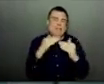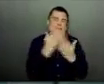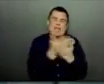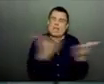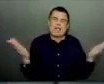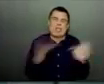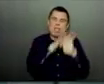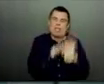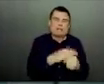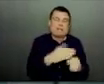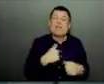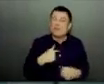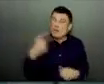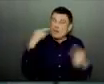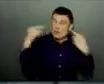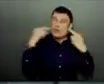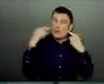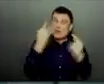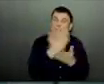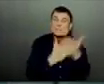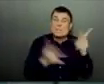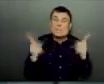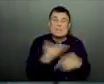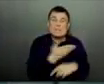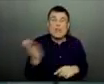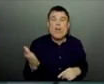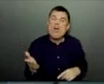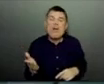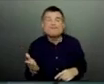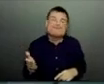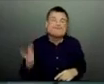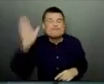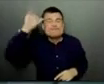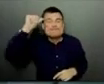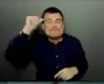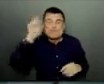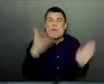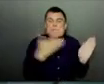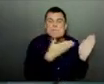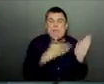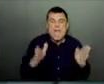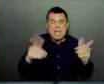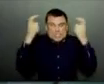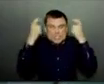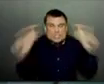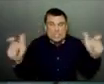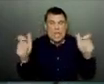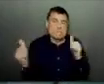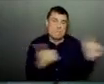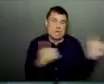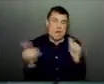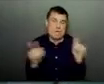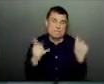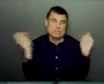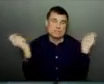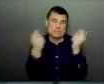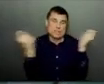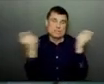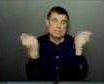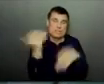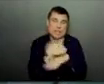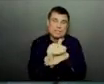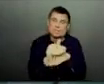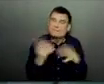for several hundreds of people. And I've heard from many who work in BC's restaurants and bars who were worried